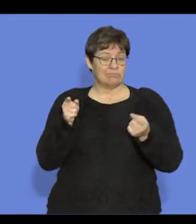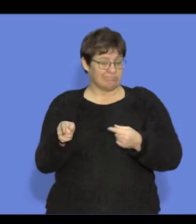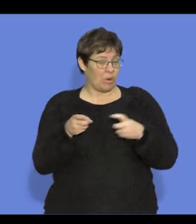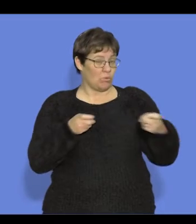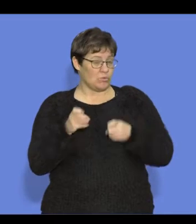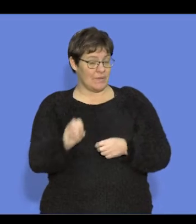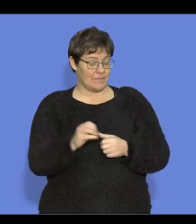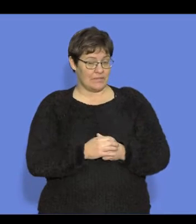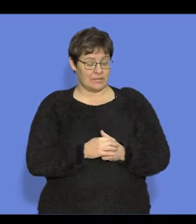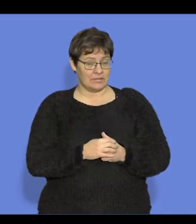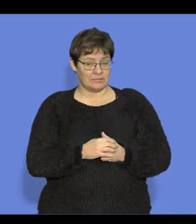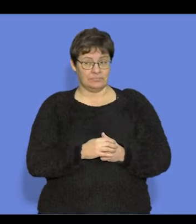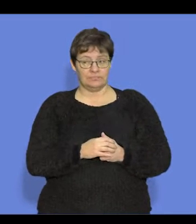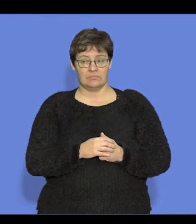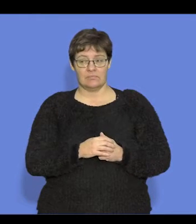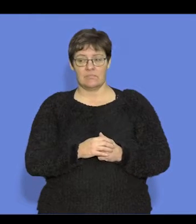This is your